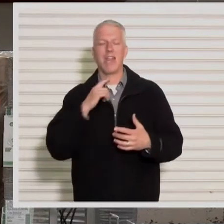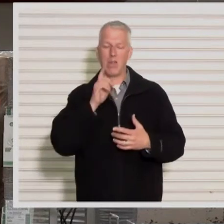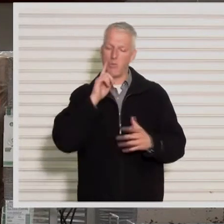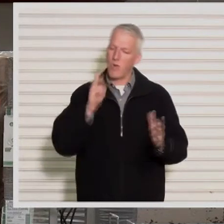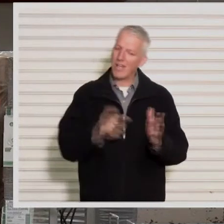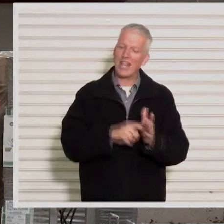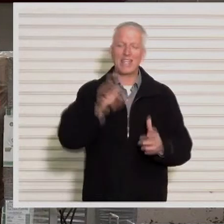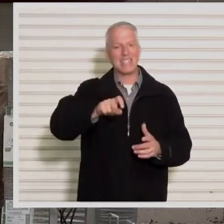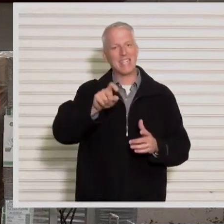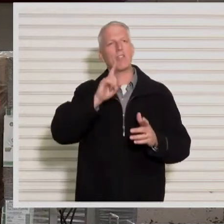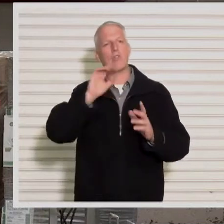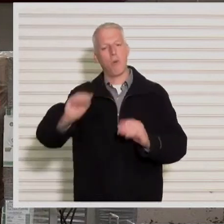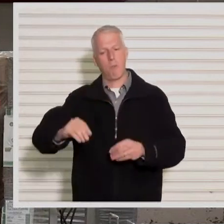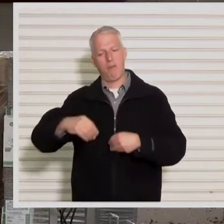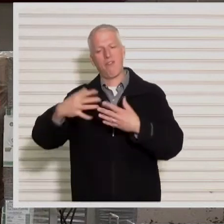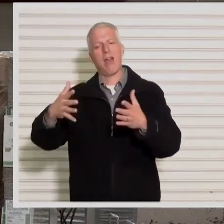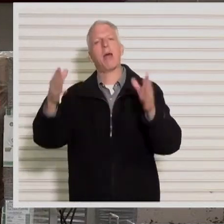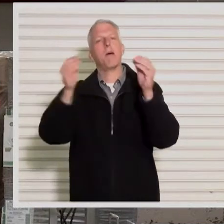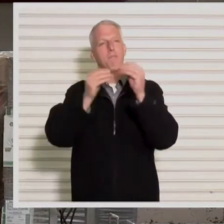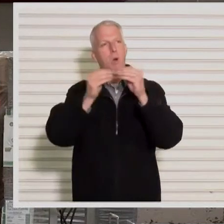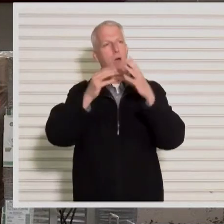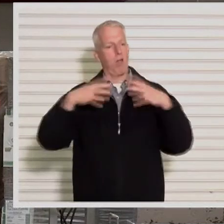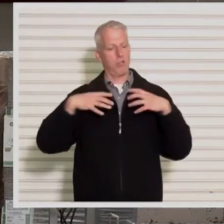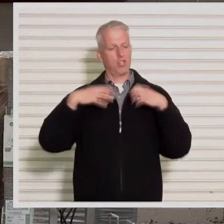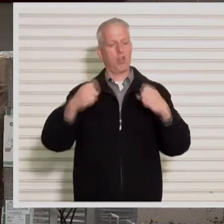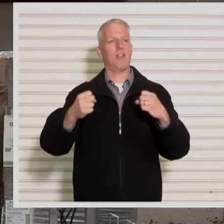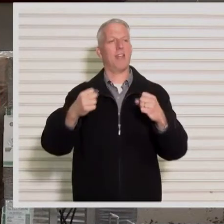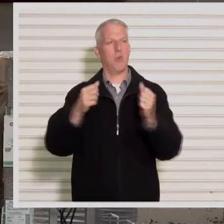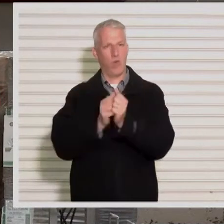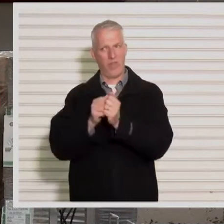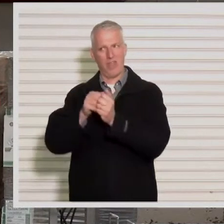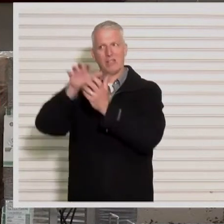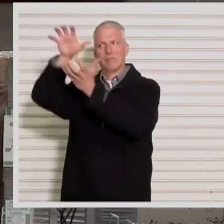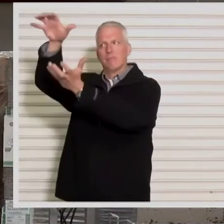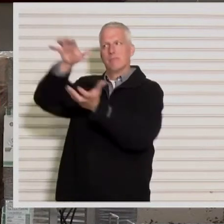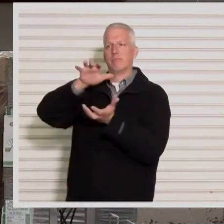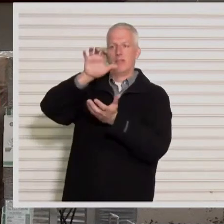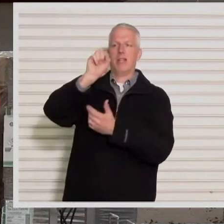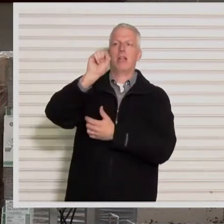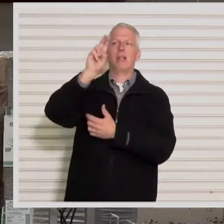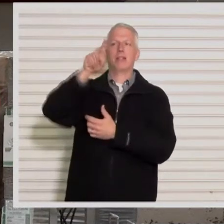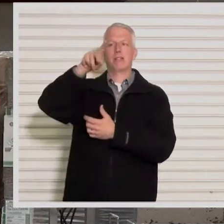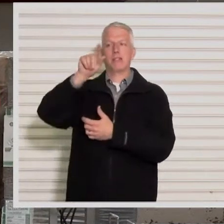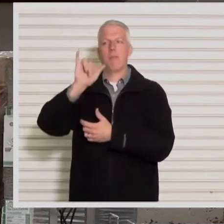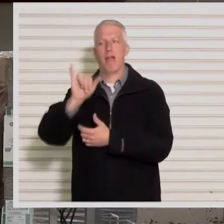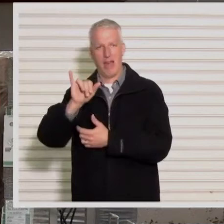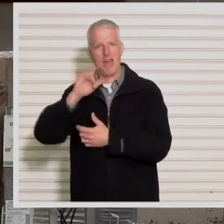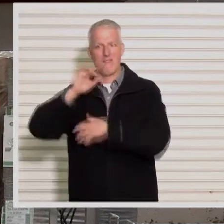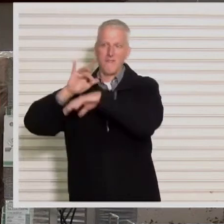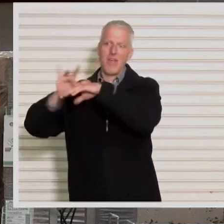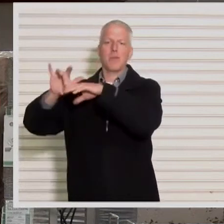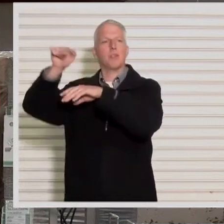need to provide more certainty in terms of the supply going forward. And that's exactly what we're